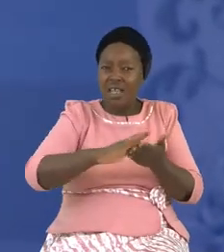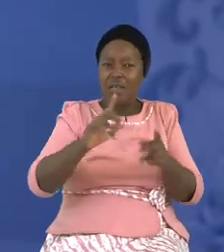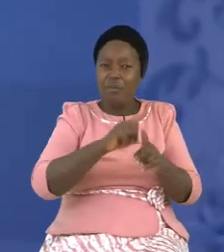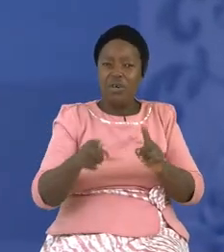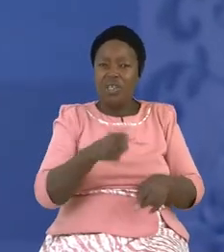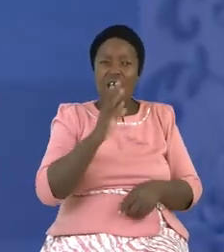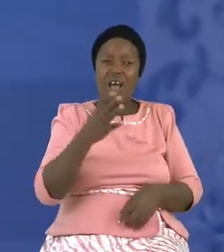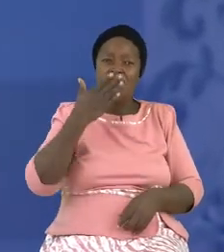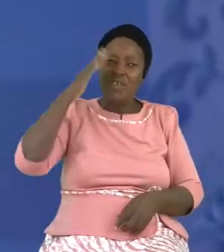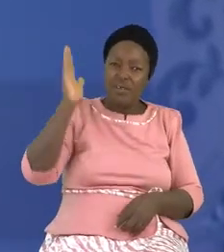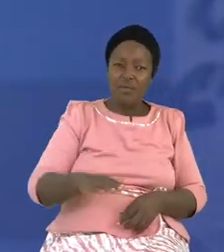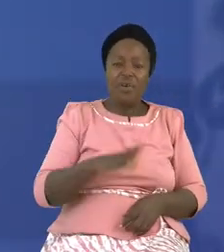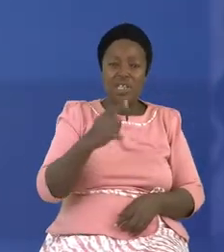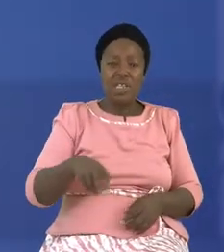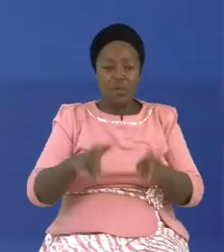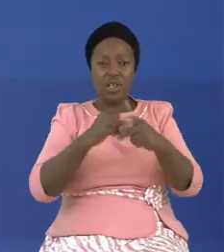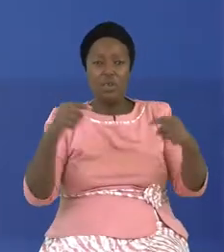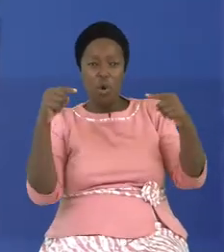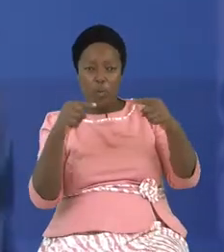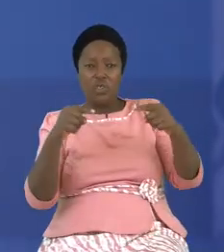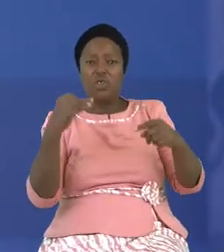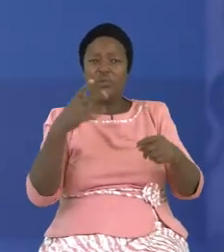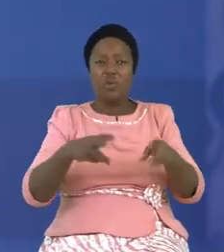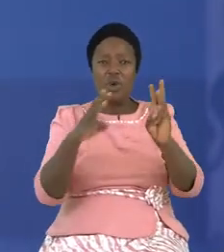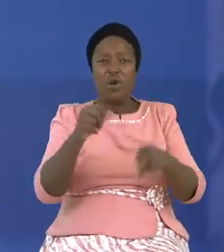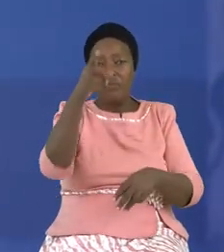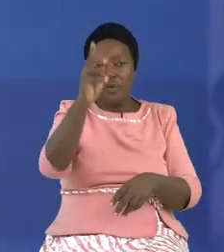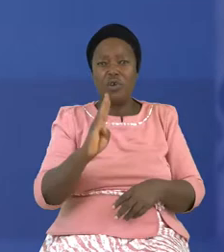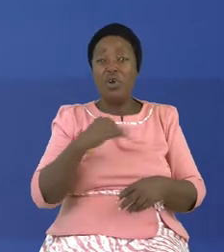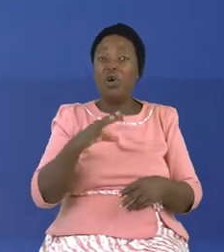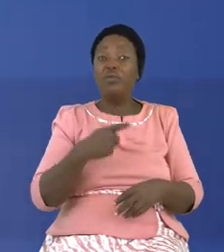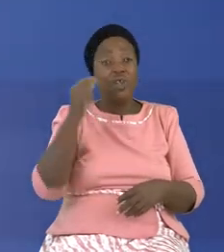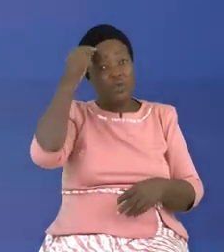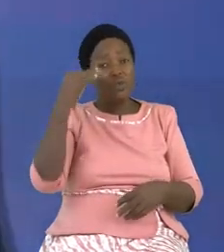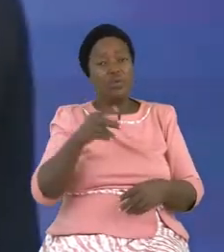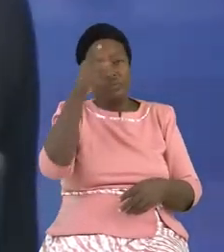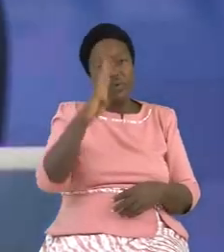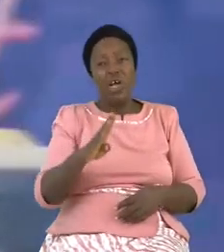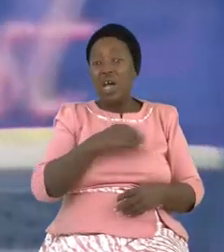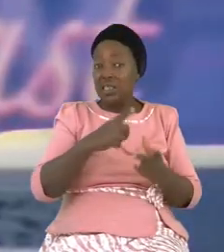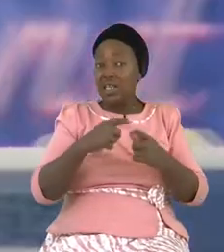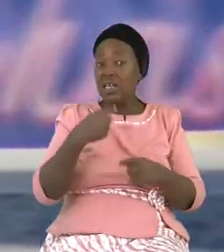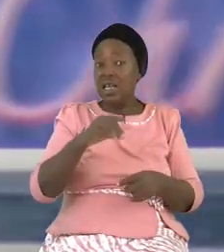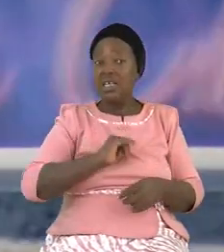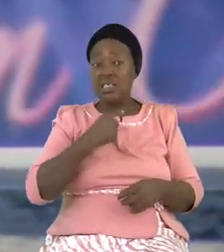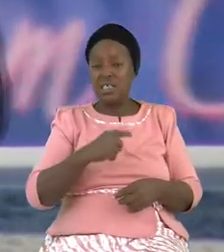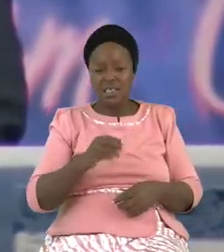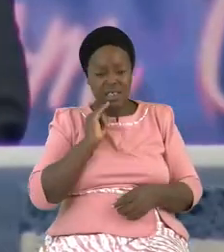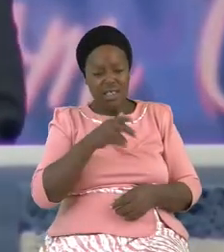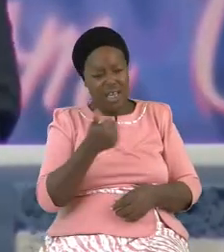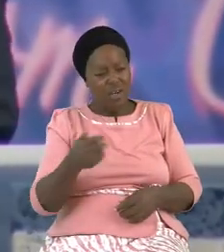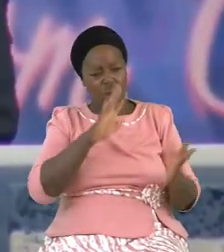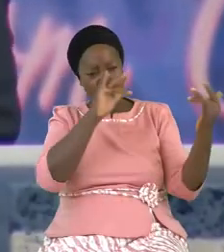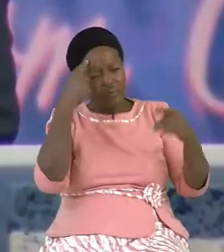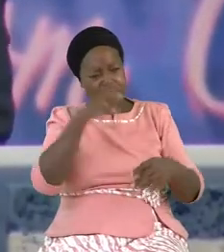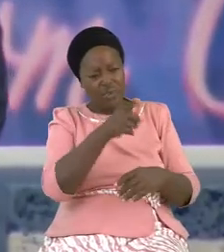the opposite of the way of God, of the thoughts of God. I say, is there any hope for them? And